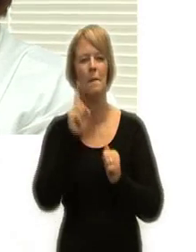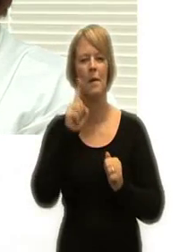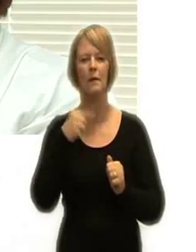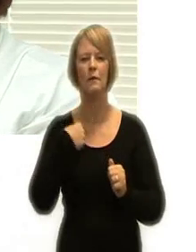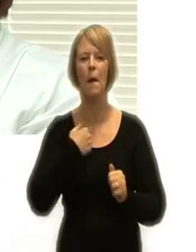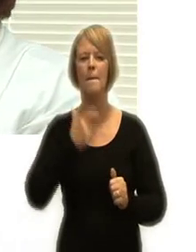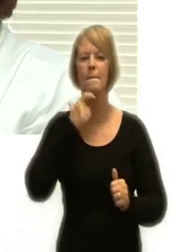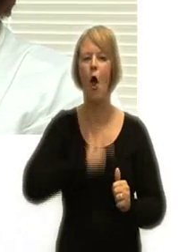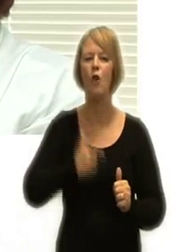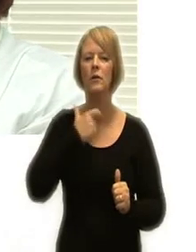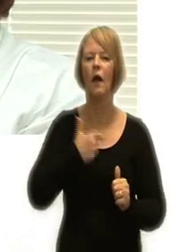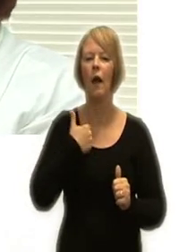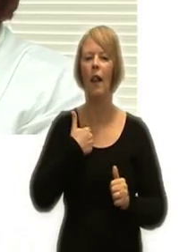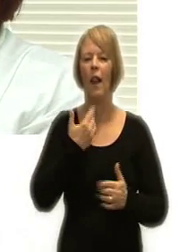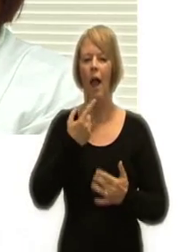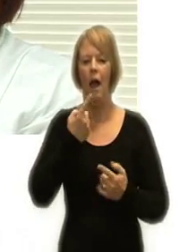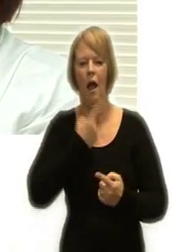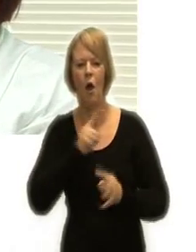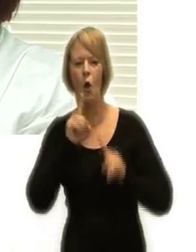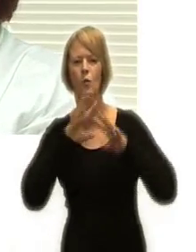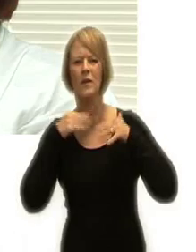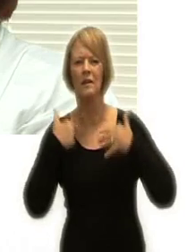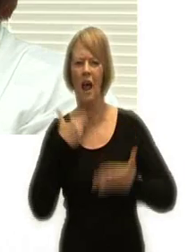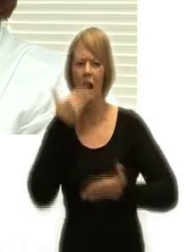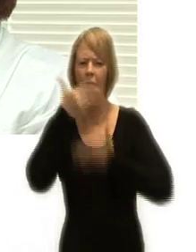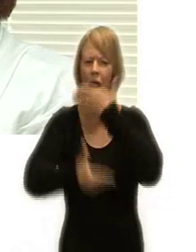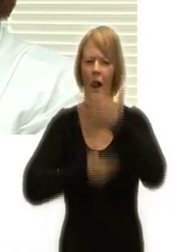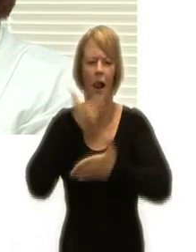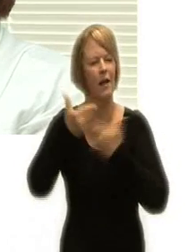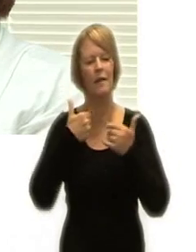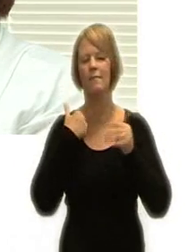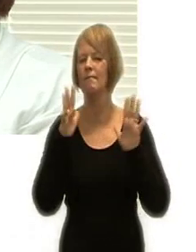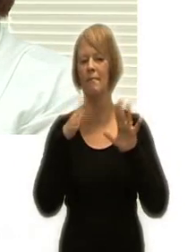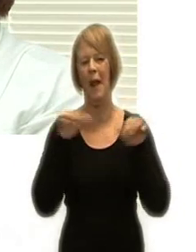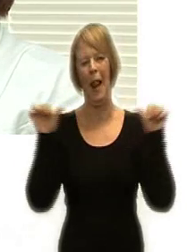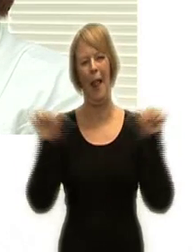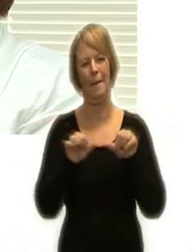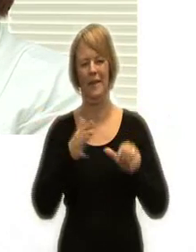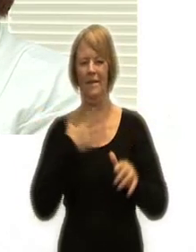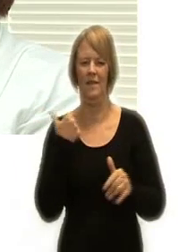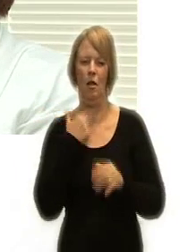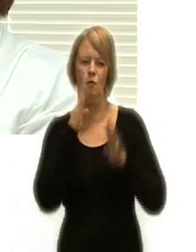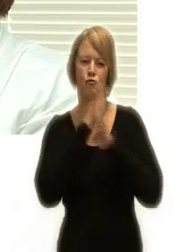do get ill, I can leave. It's